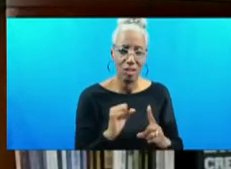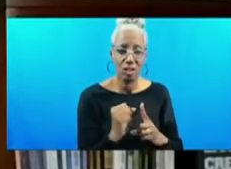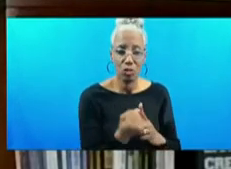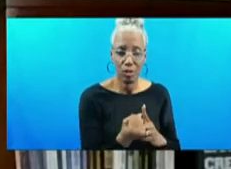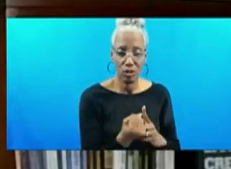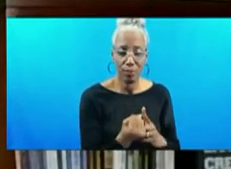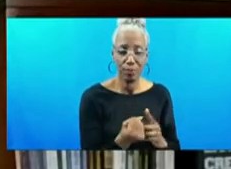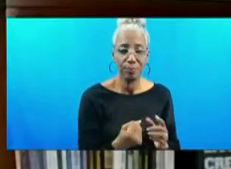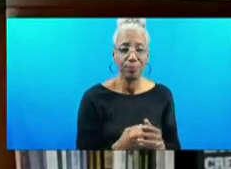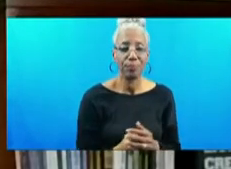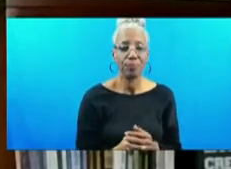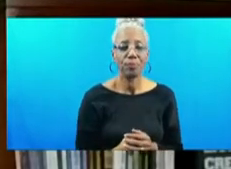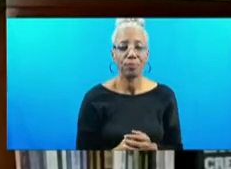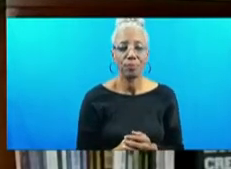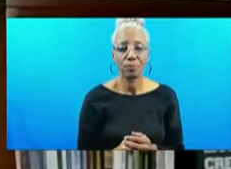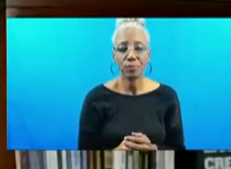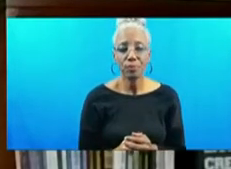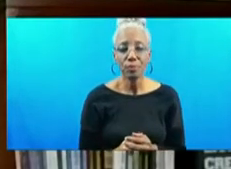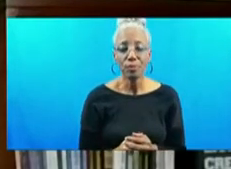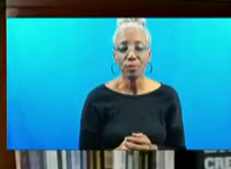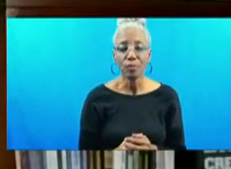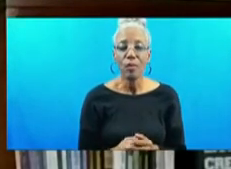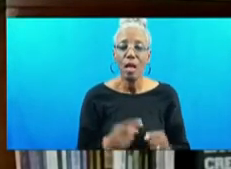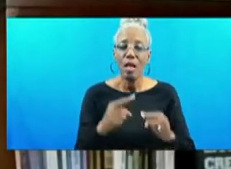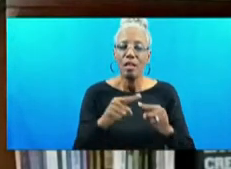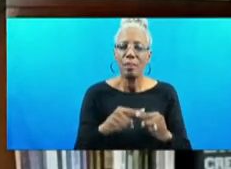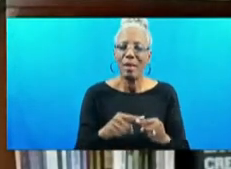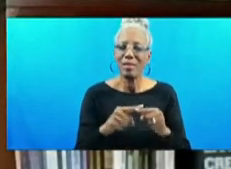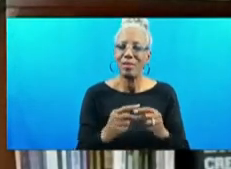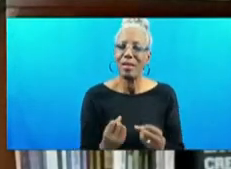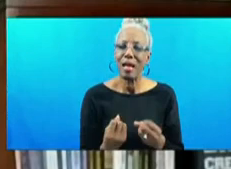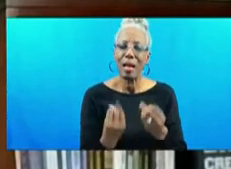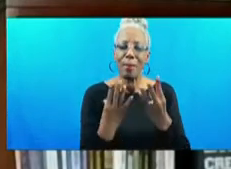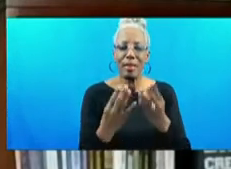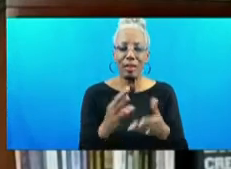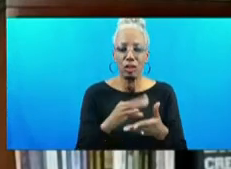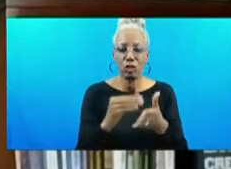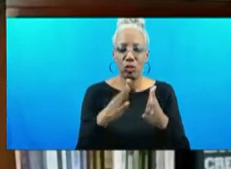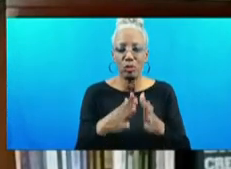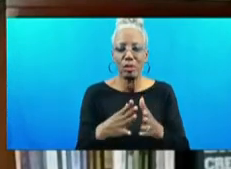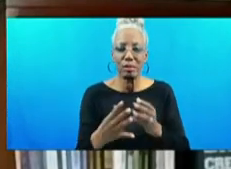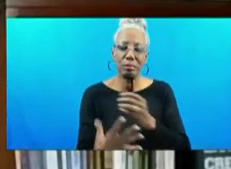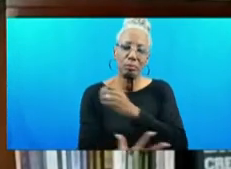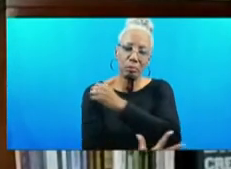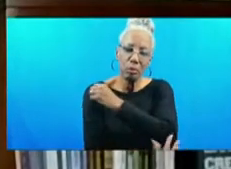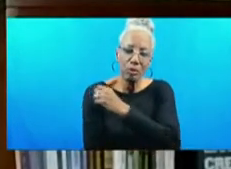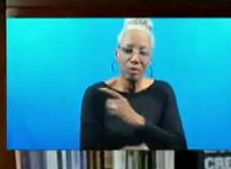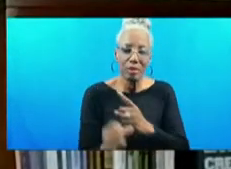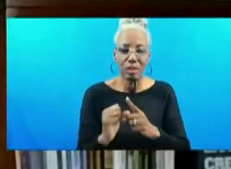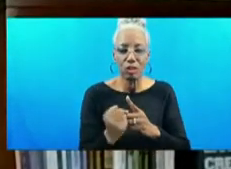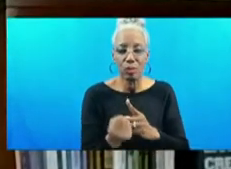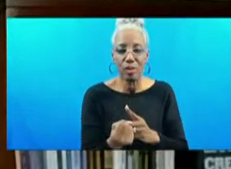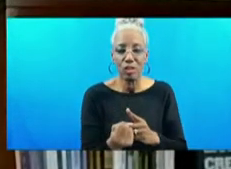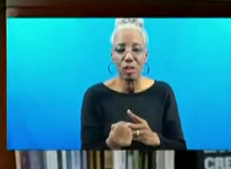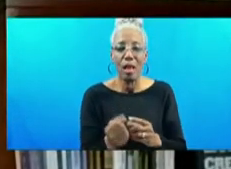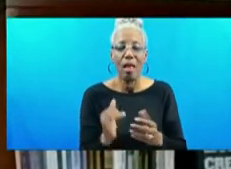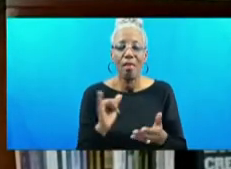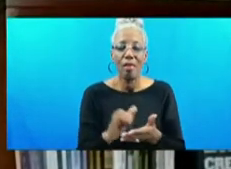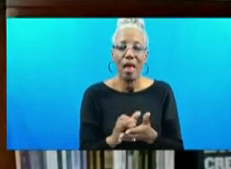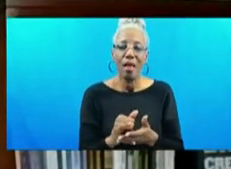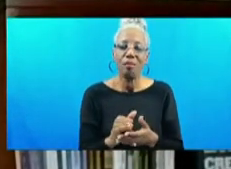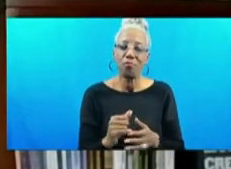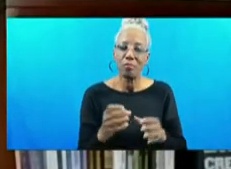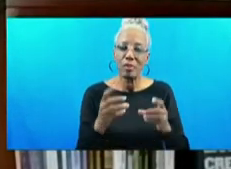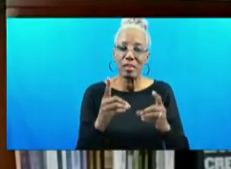on a school's level of poverty, we also differentiate resources, which I mentioned earlier, for example, with our Title I schools. But Nora, you just bring the point